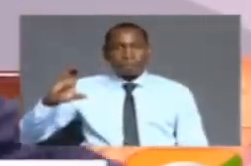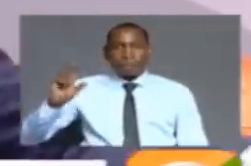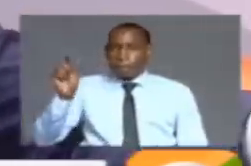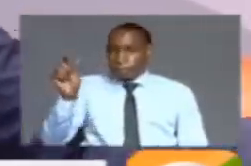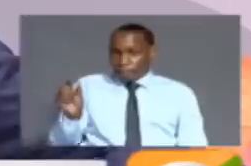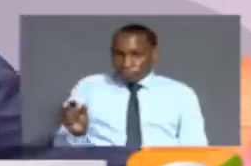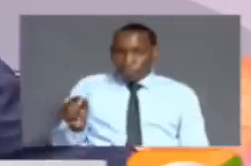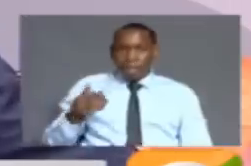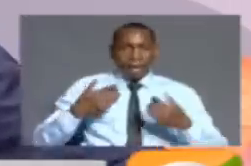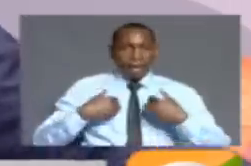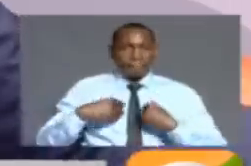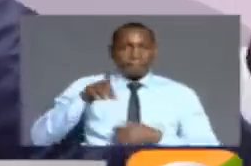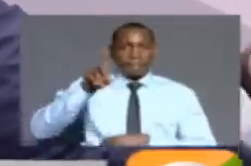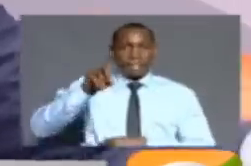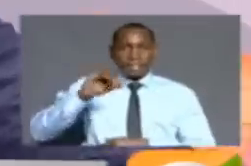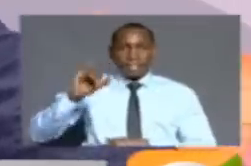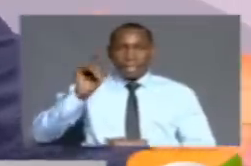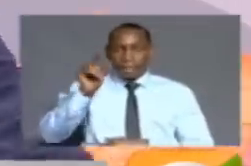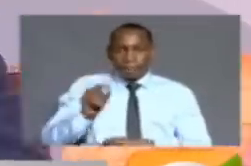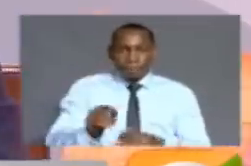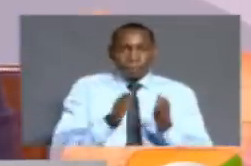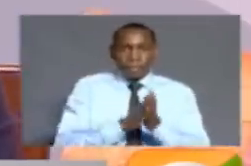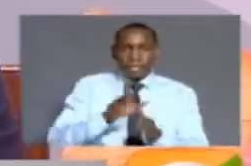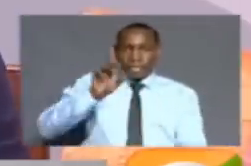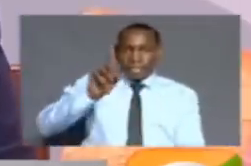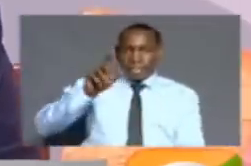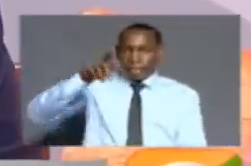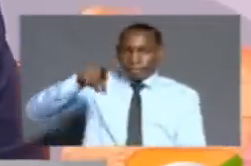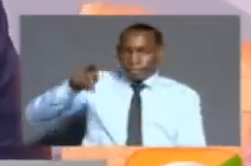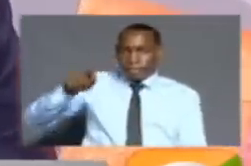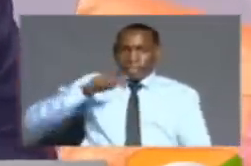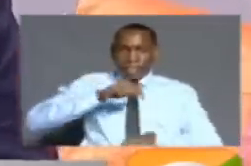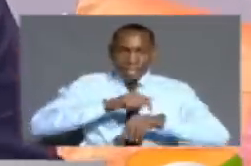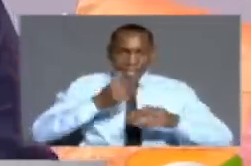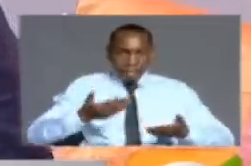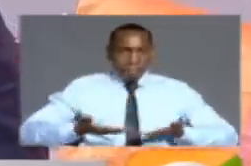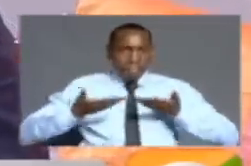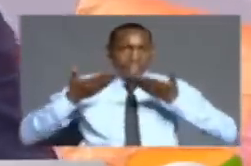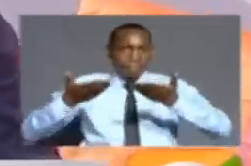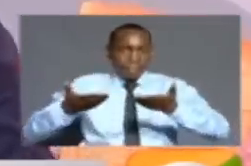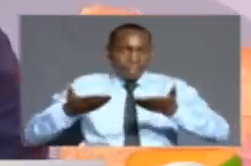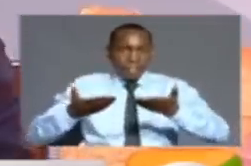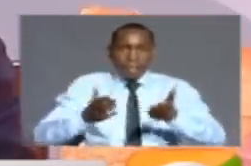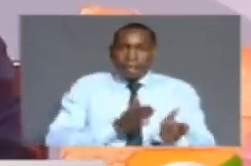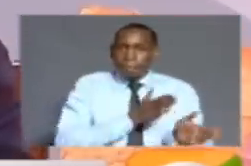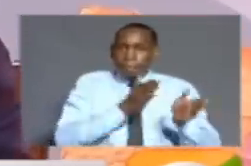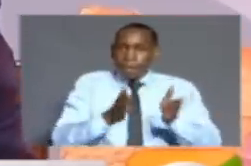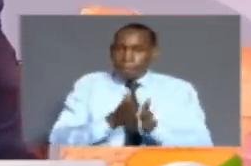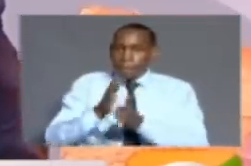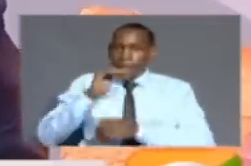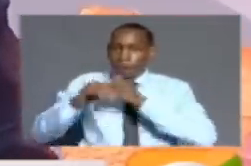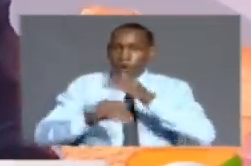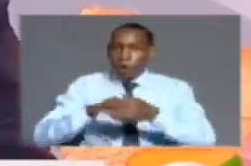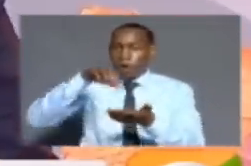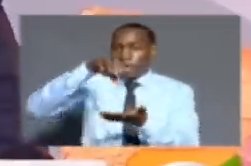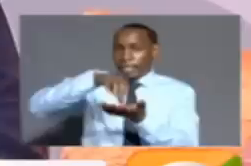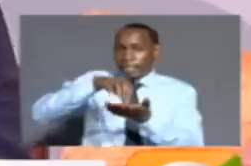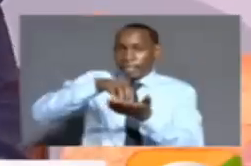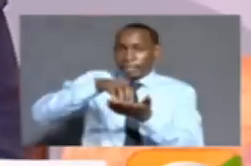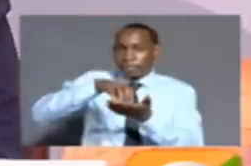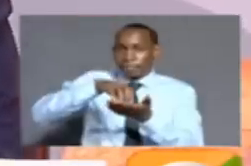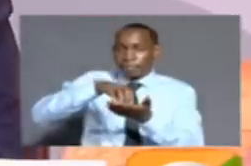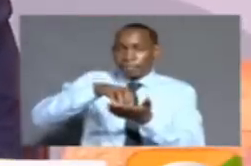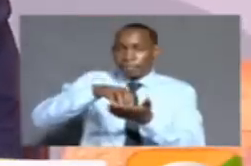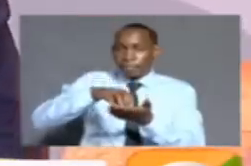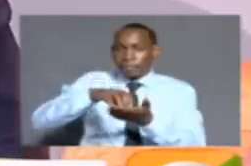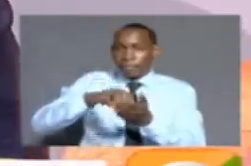person, we have a DCI person, we have a DPP. So when they submit, when they prepare all the cases, they will go to the